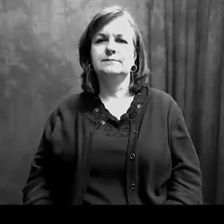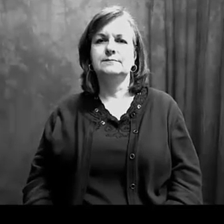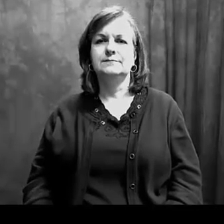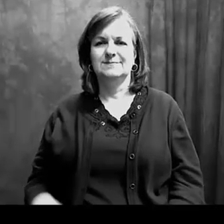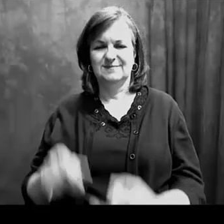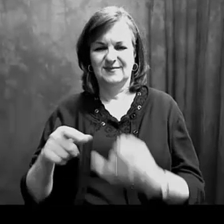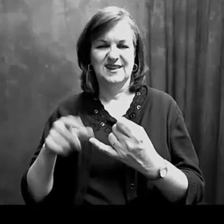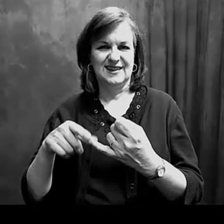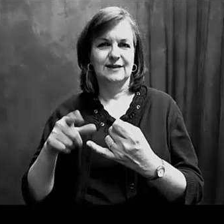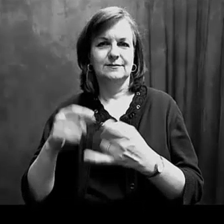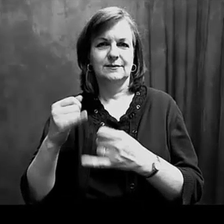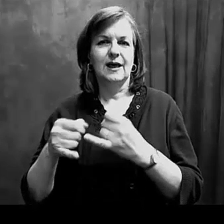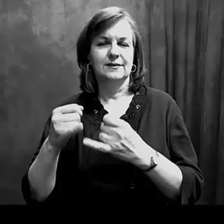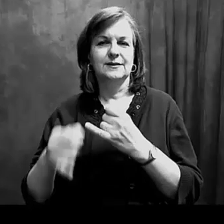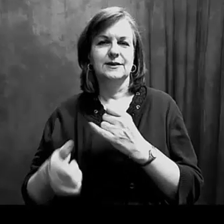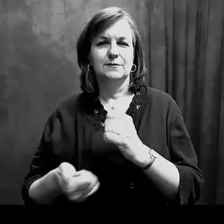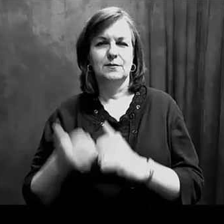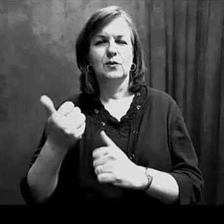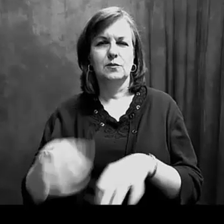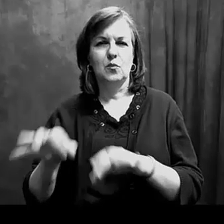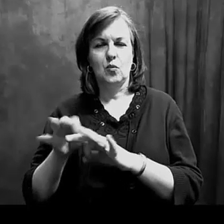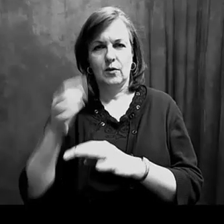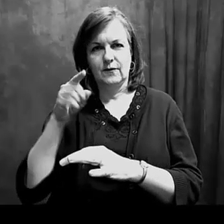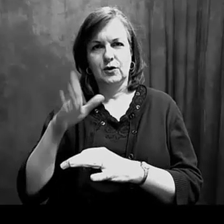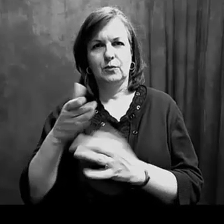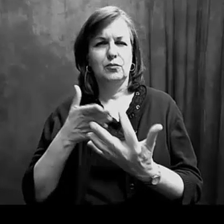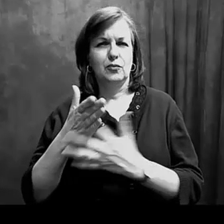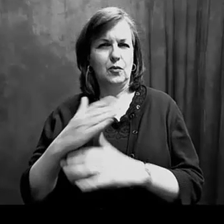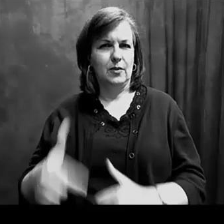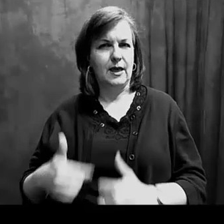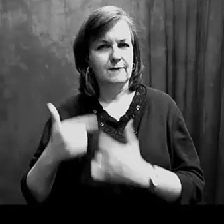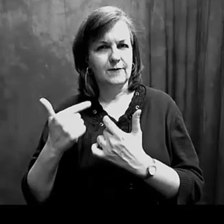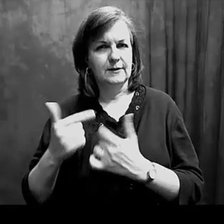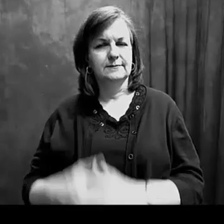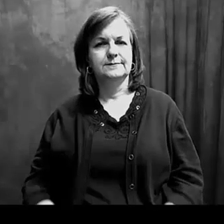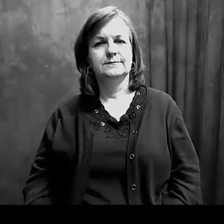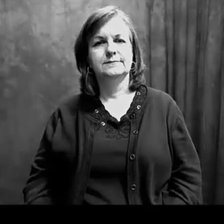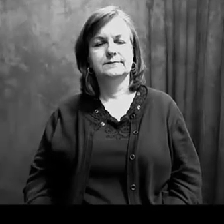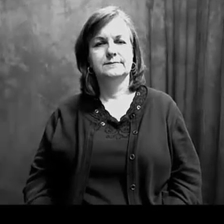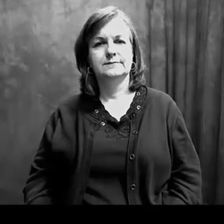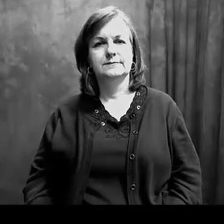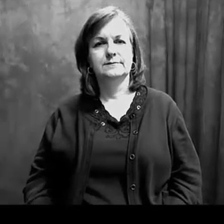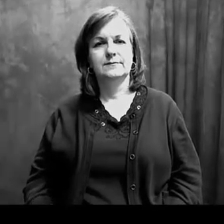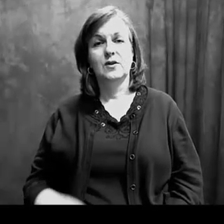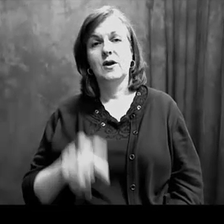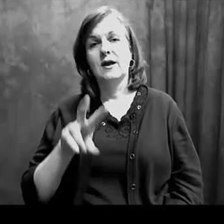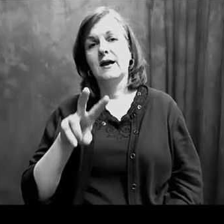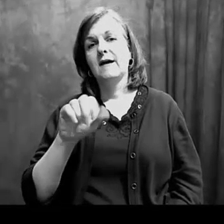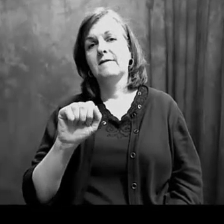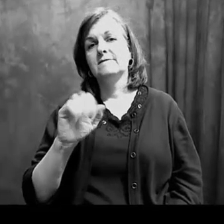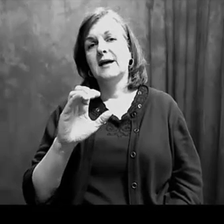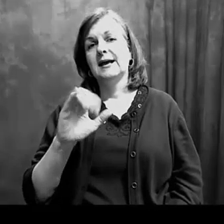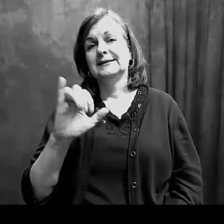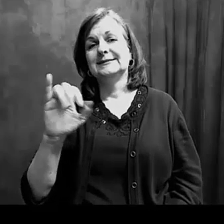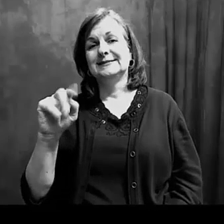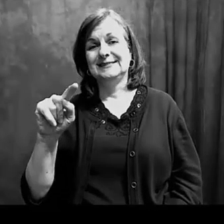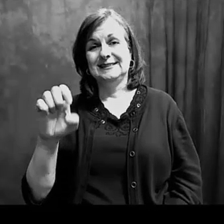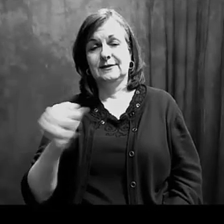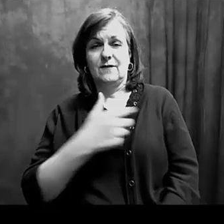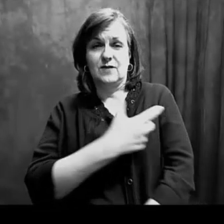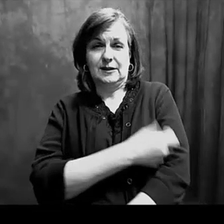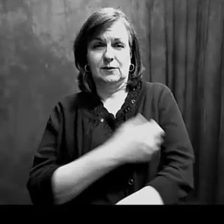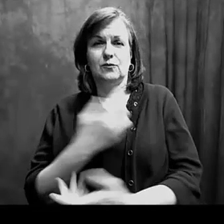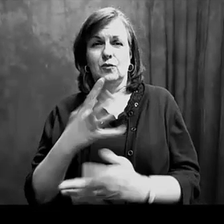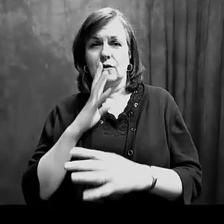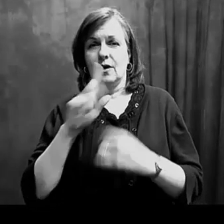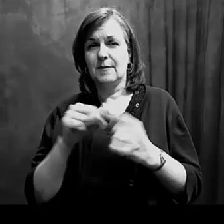This last one is going to be the most important for you long term. When we look at vaccines, so we've talked a little bit